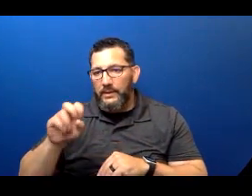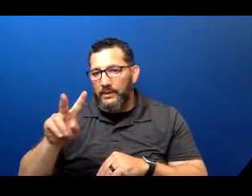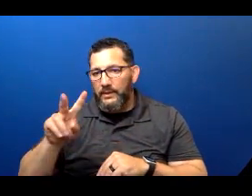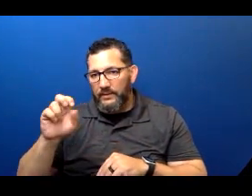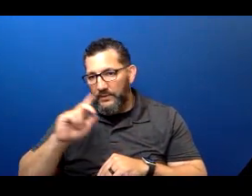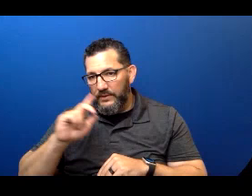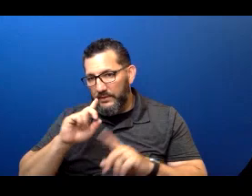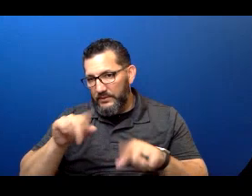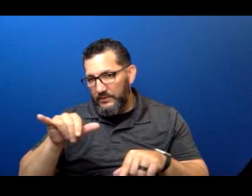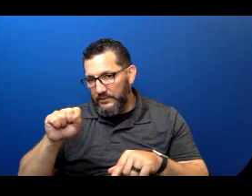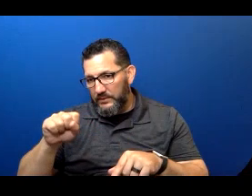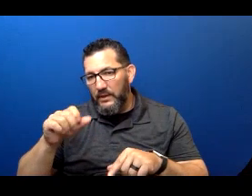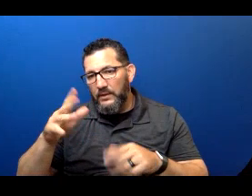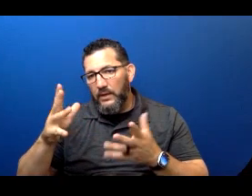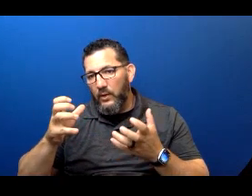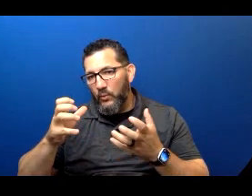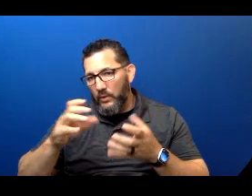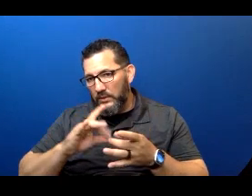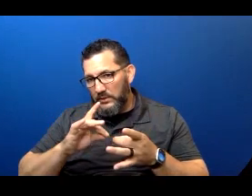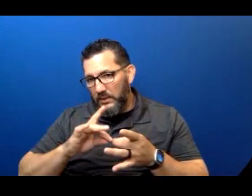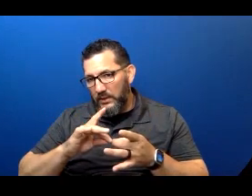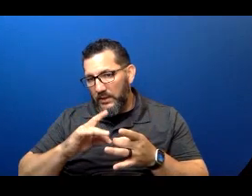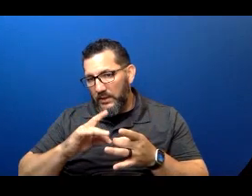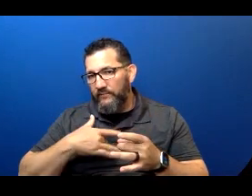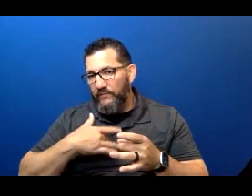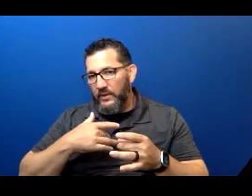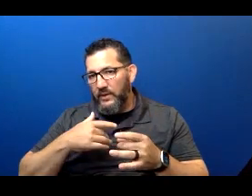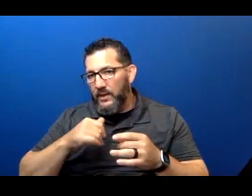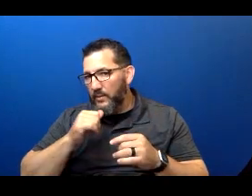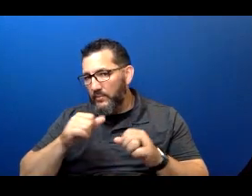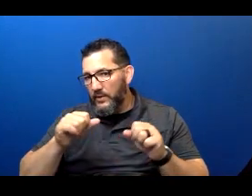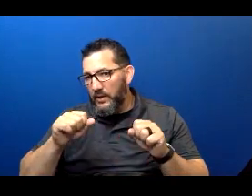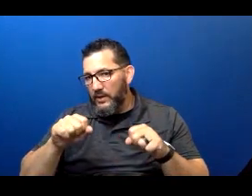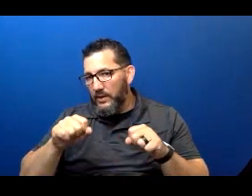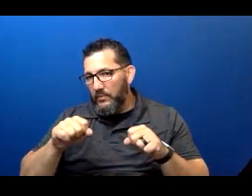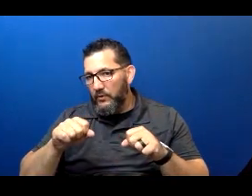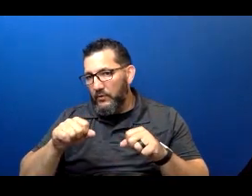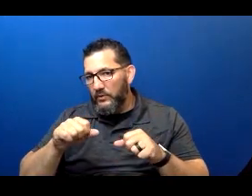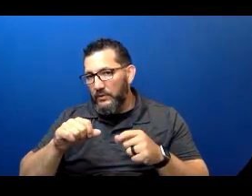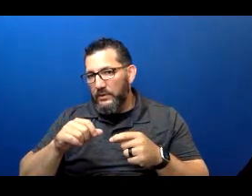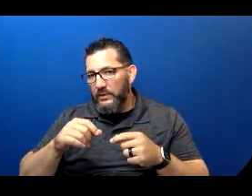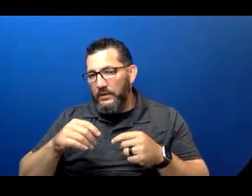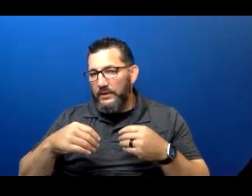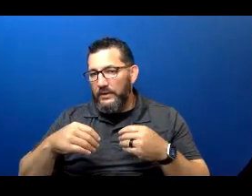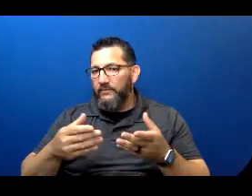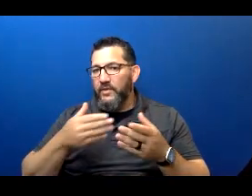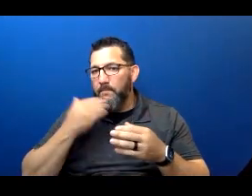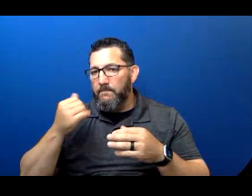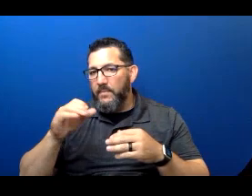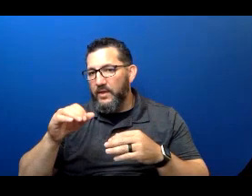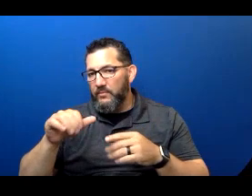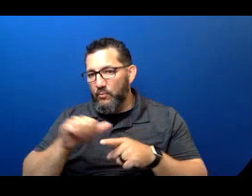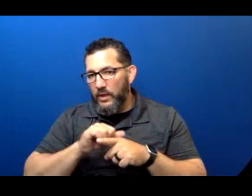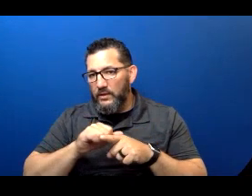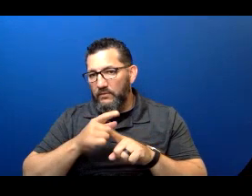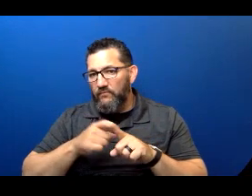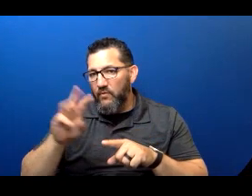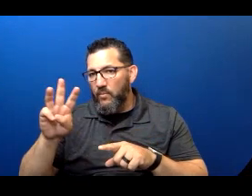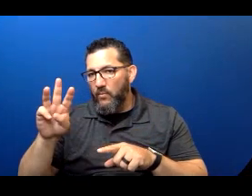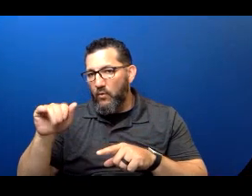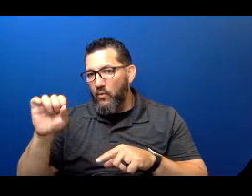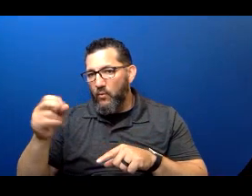I do want to say that I feel like that I might not be able to get, best practices from Washoe County just because of the timeline of